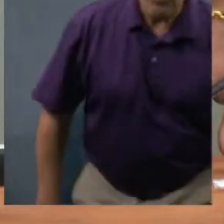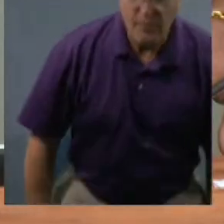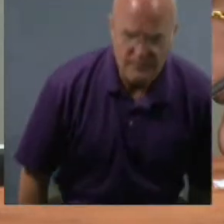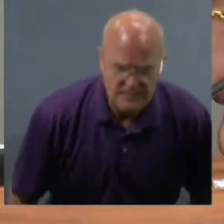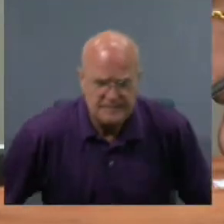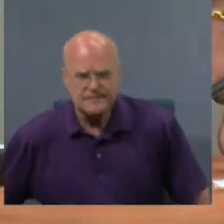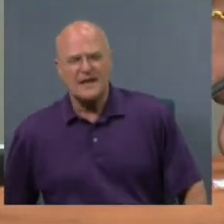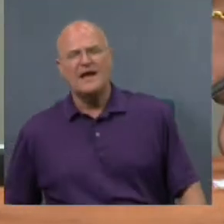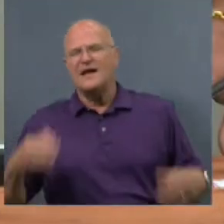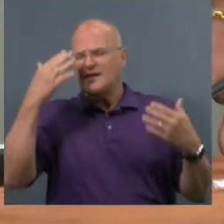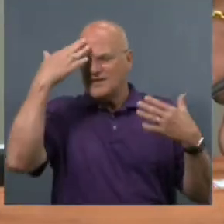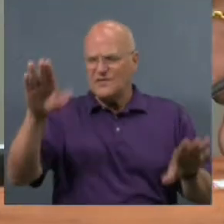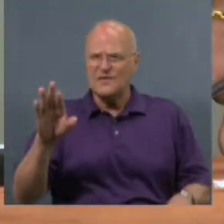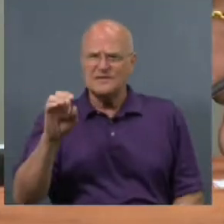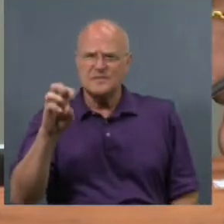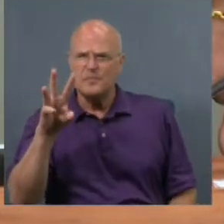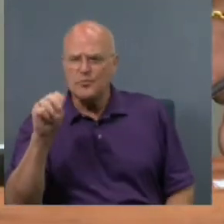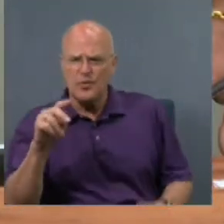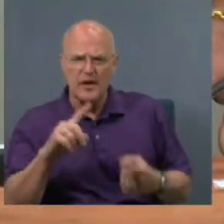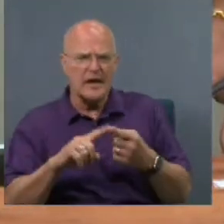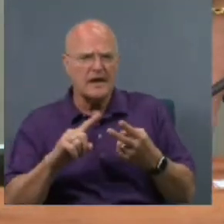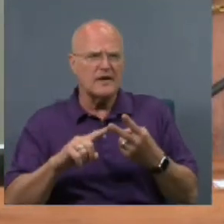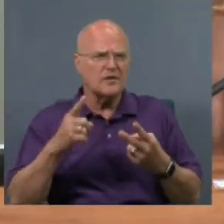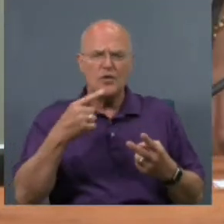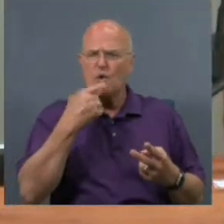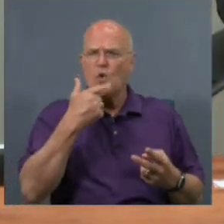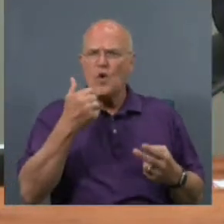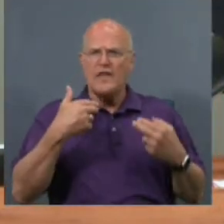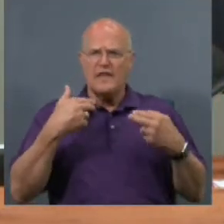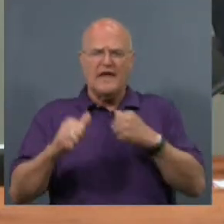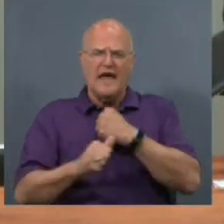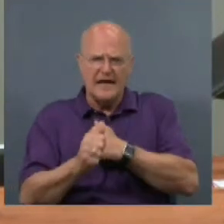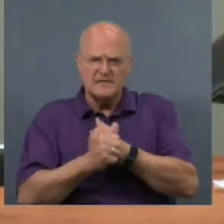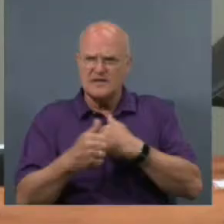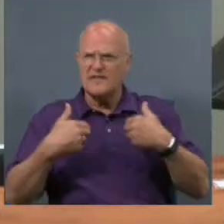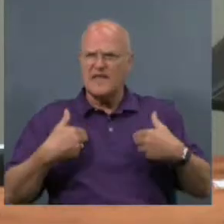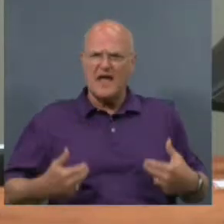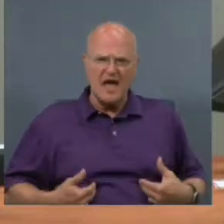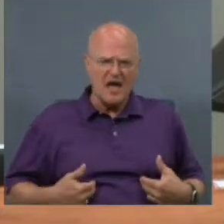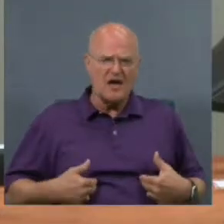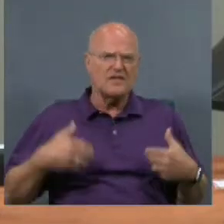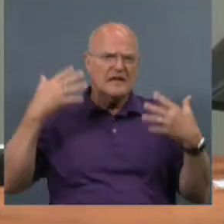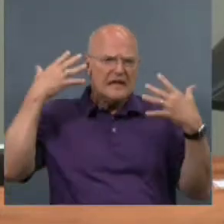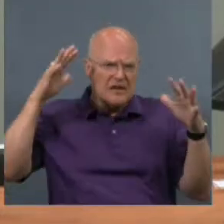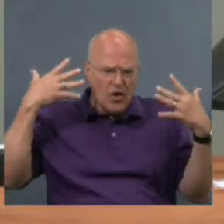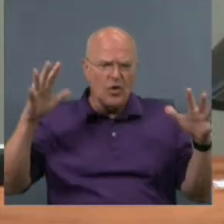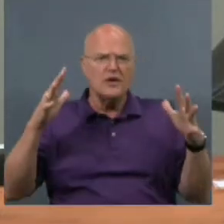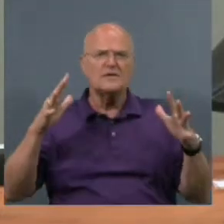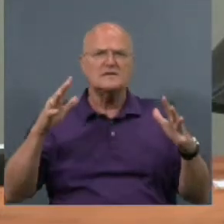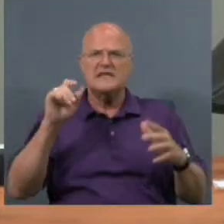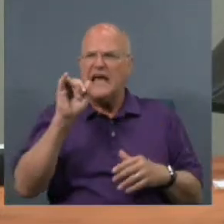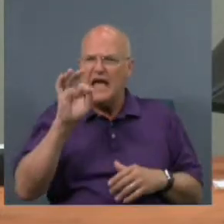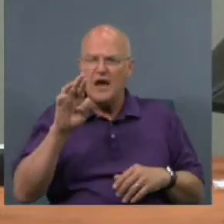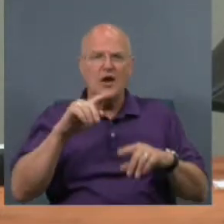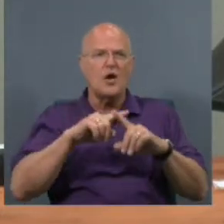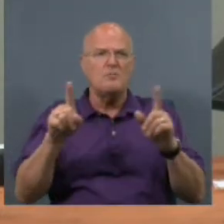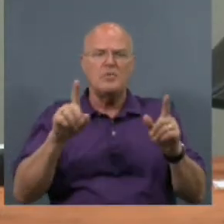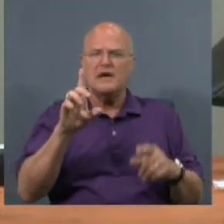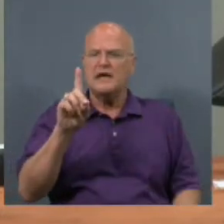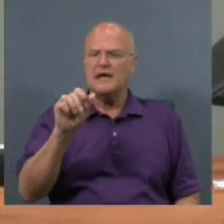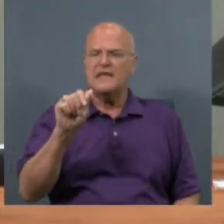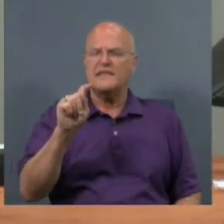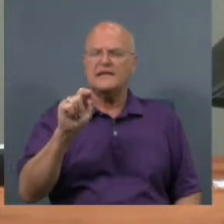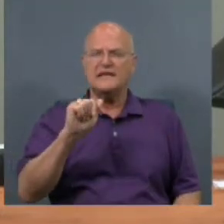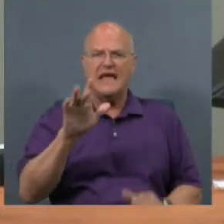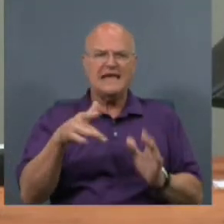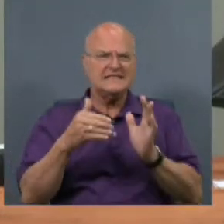about the hazardous and the health issues and the air quality, noise quality. Not only that, with these big data centers, you know, I